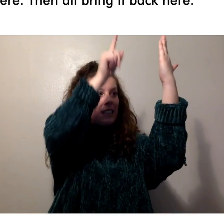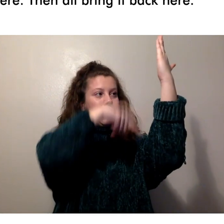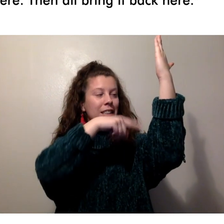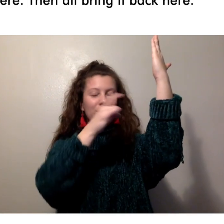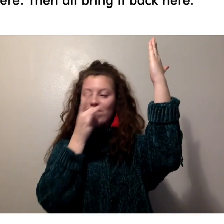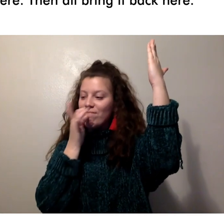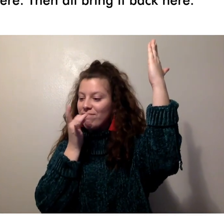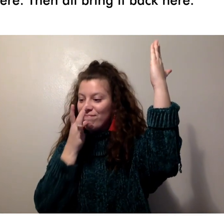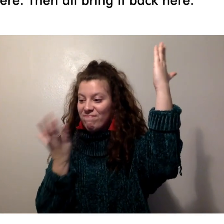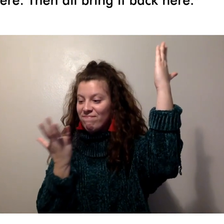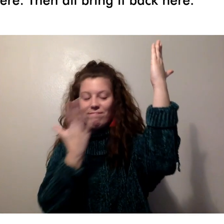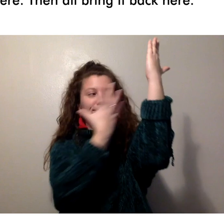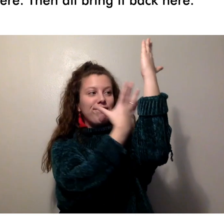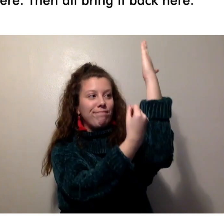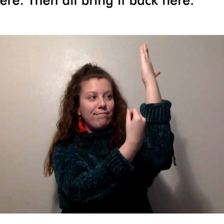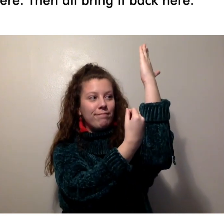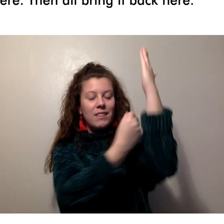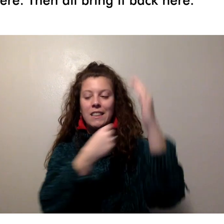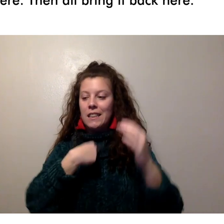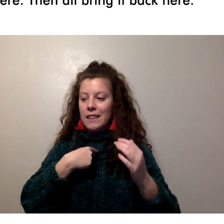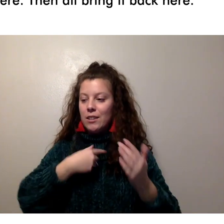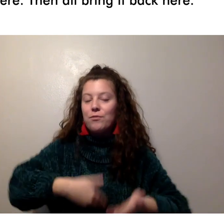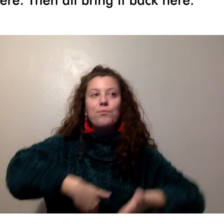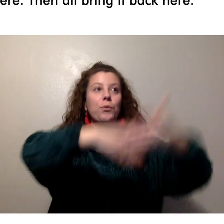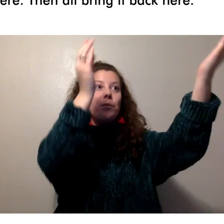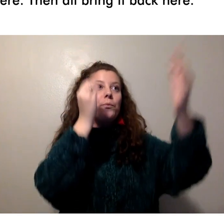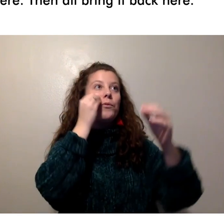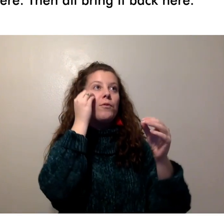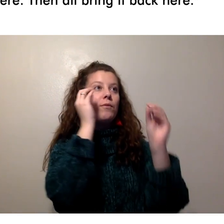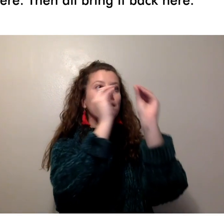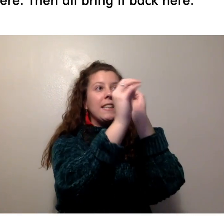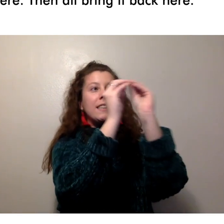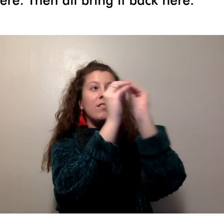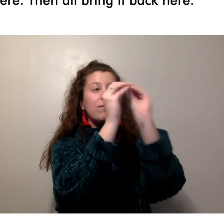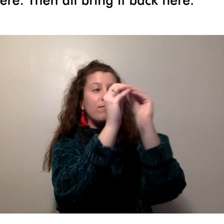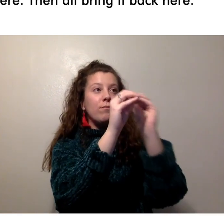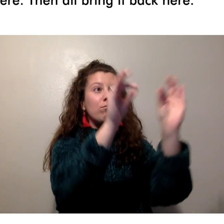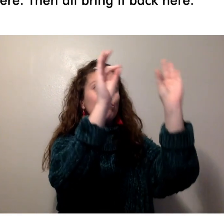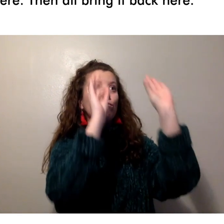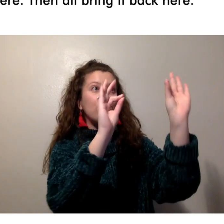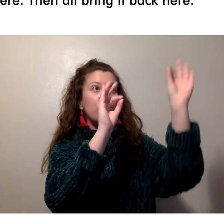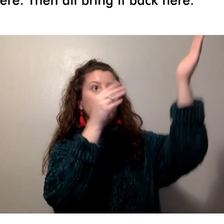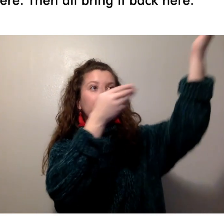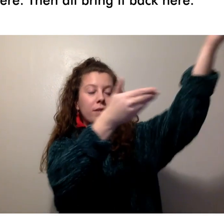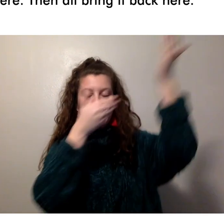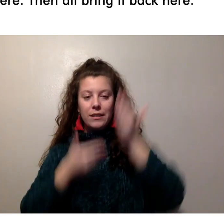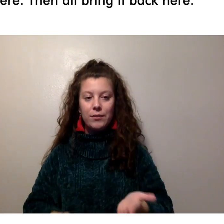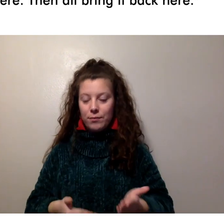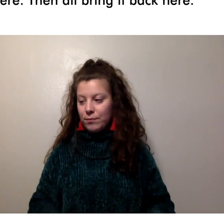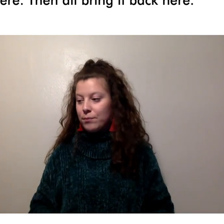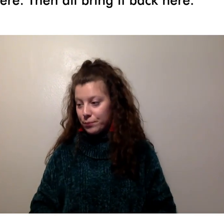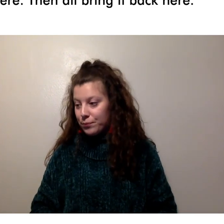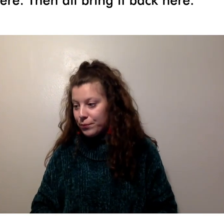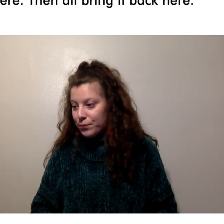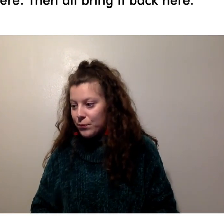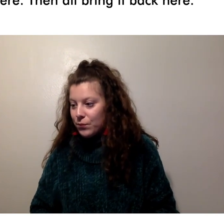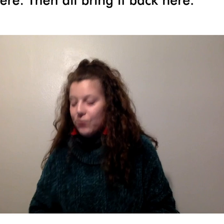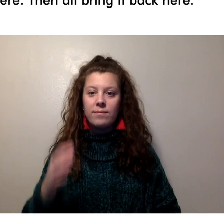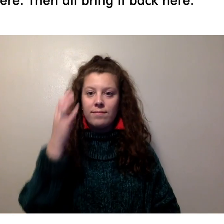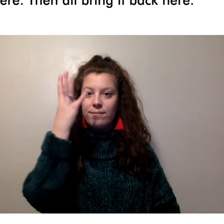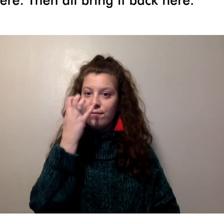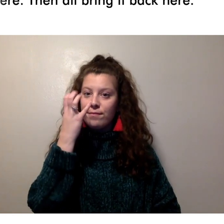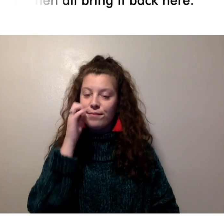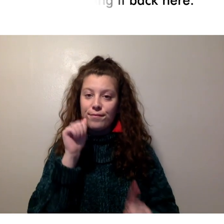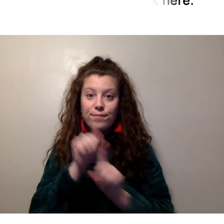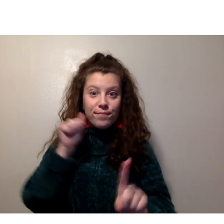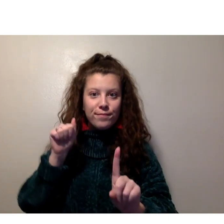Claus lied, there's a light on this tree that won't light on one side. So I'm taking it home to my workshop, my